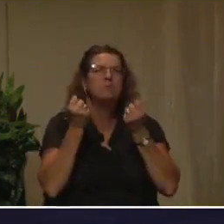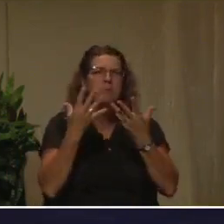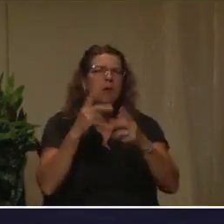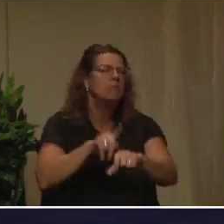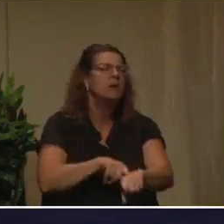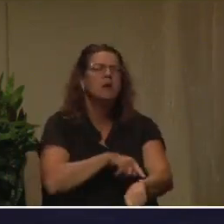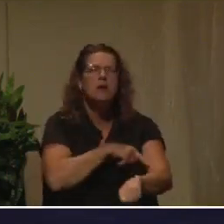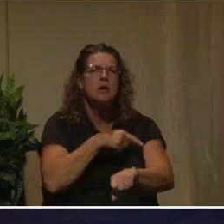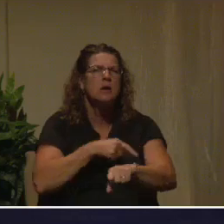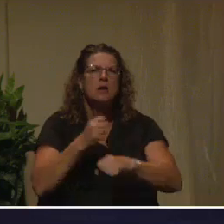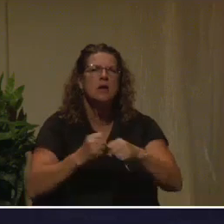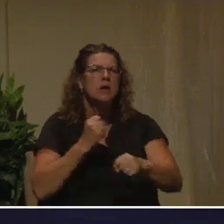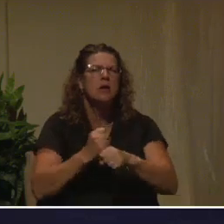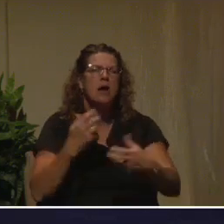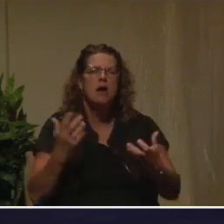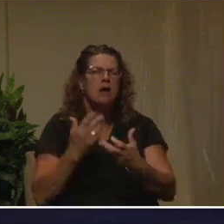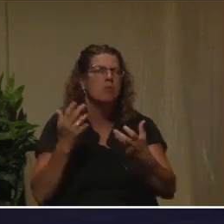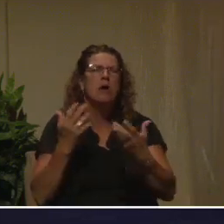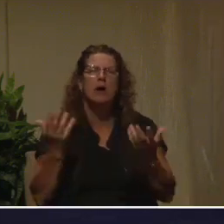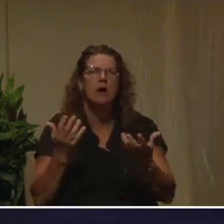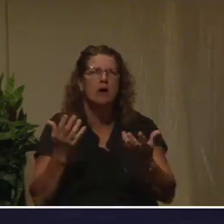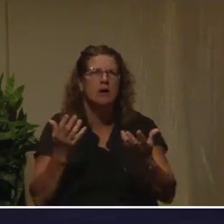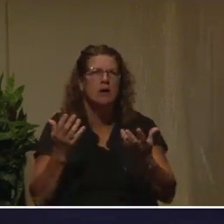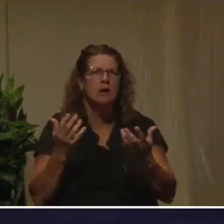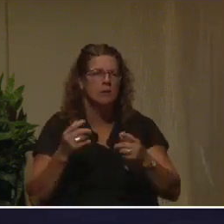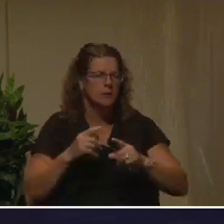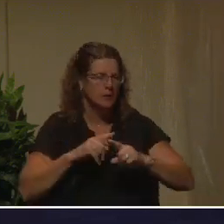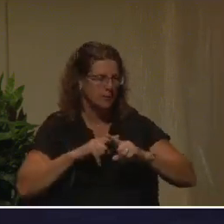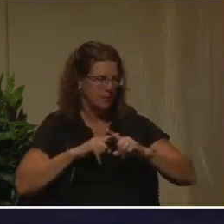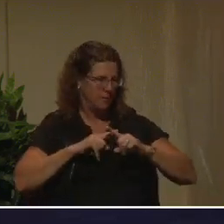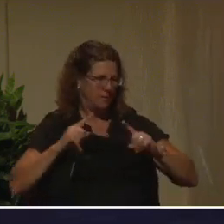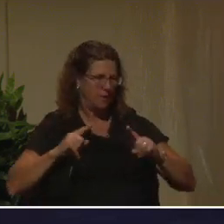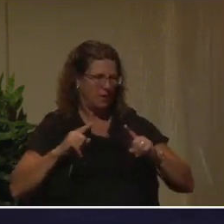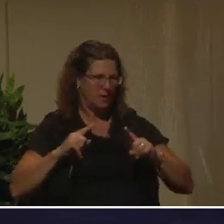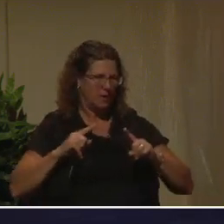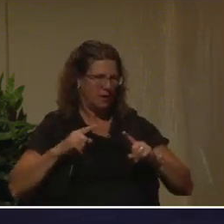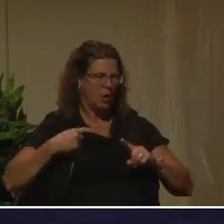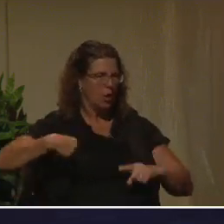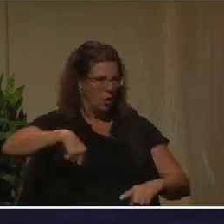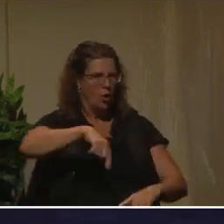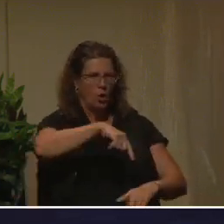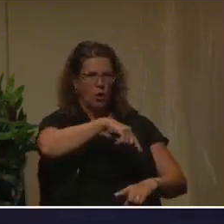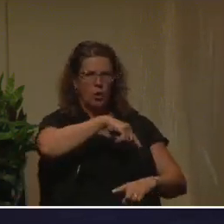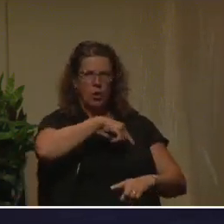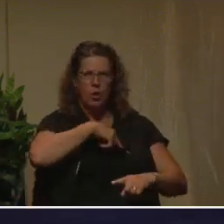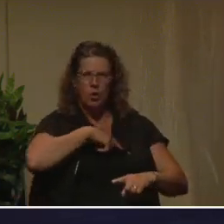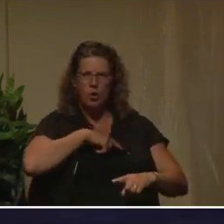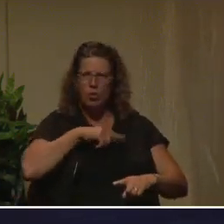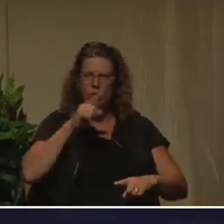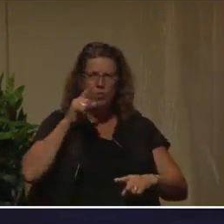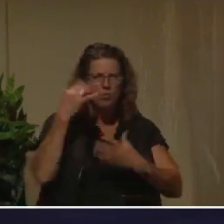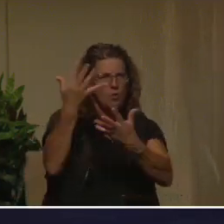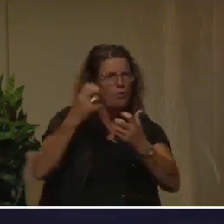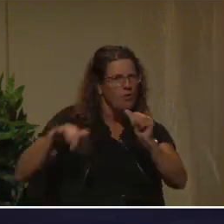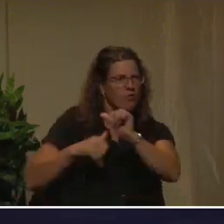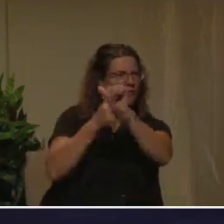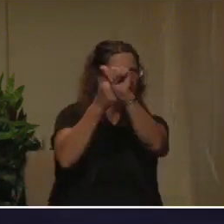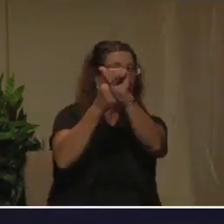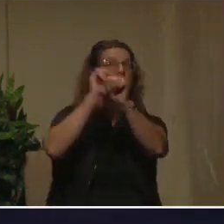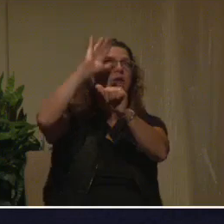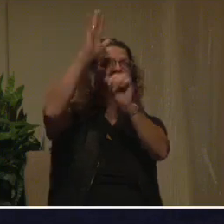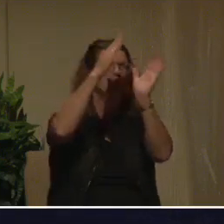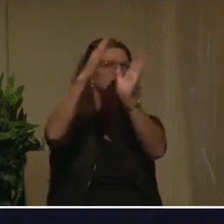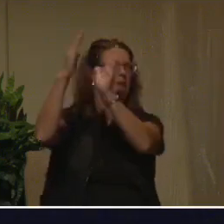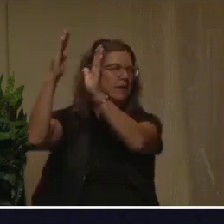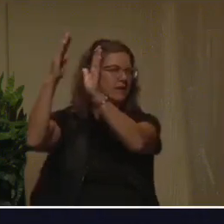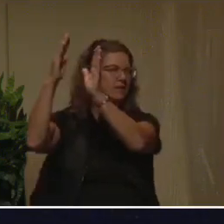to live hopefully and be avenues of God's Spirit in this world. You know, in a development in society that is so sad